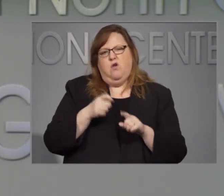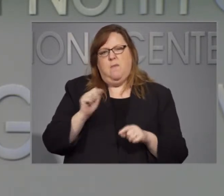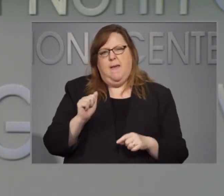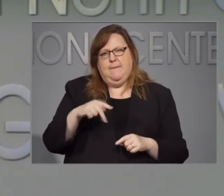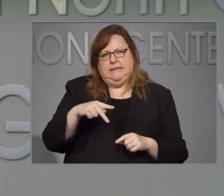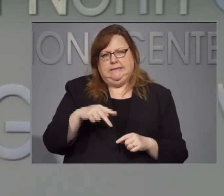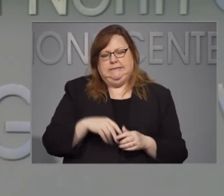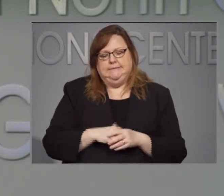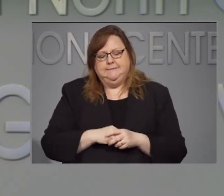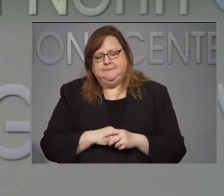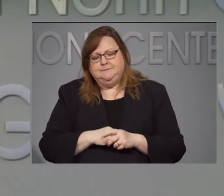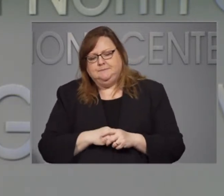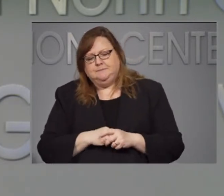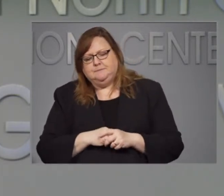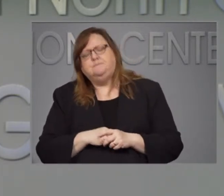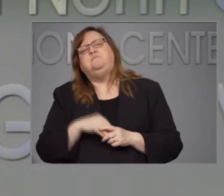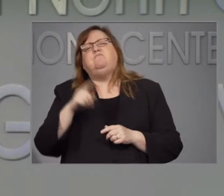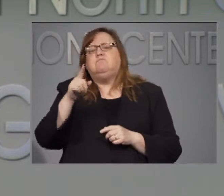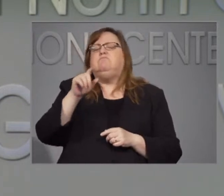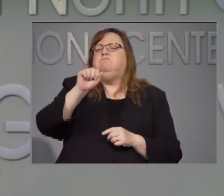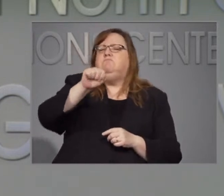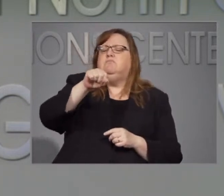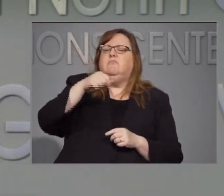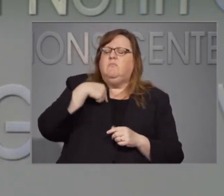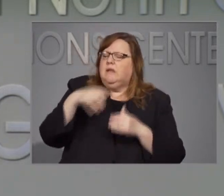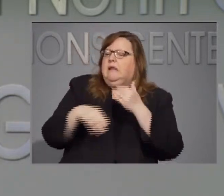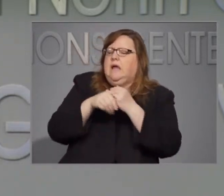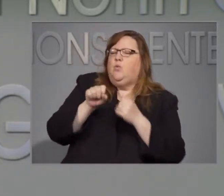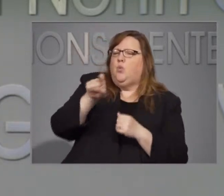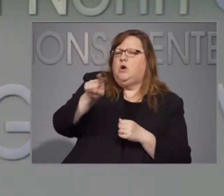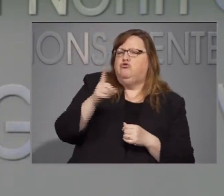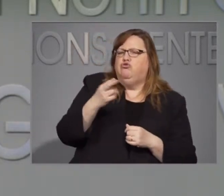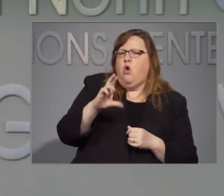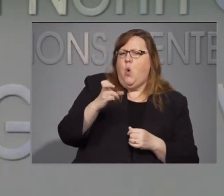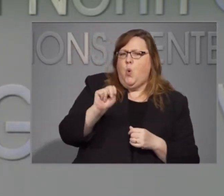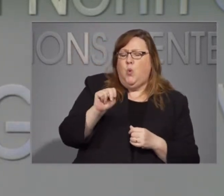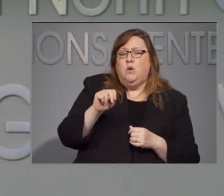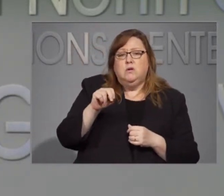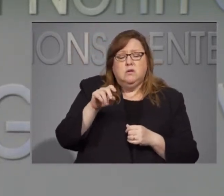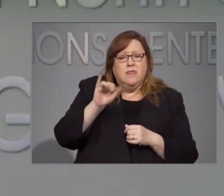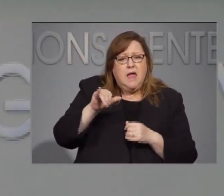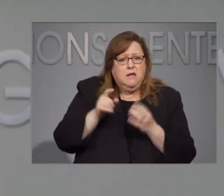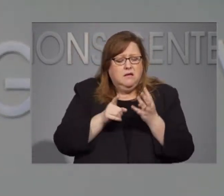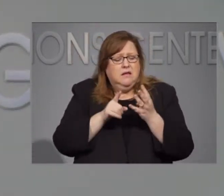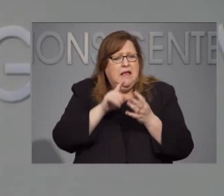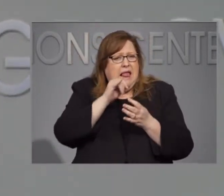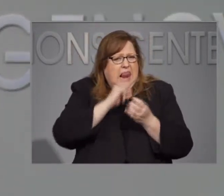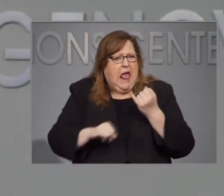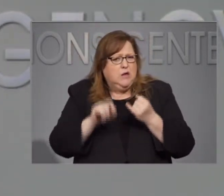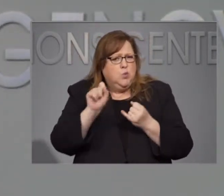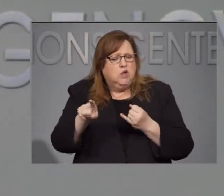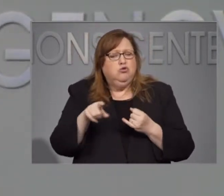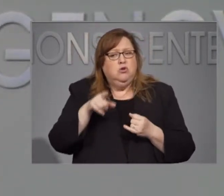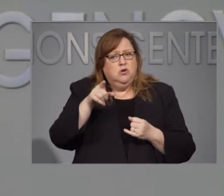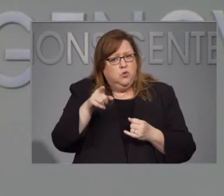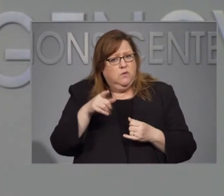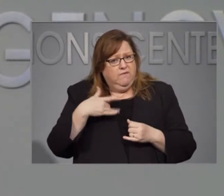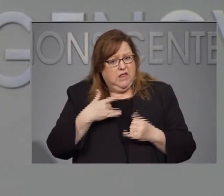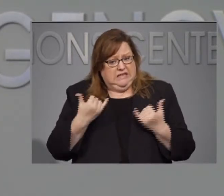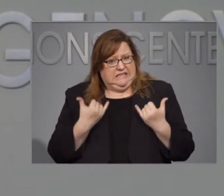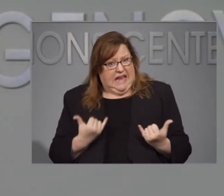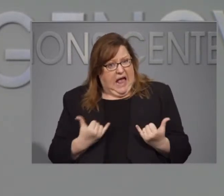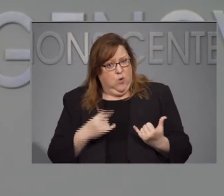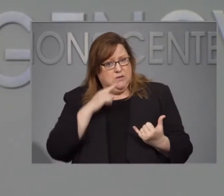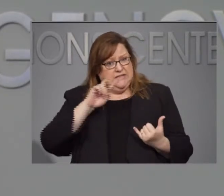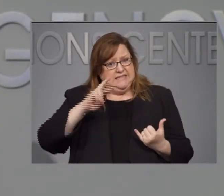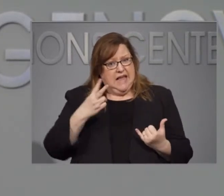Sorry, just really quick for Dr. Cohen. Do you believe we're in the middle of a second wave right now? And over the past week, have your fears of a second